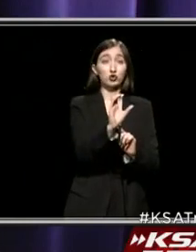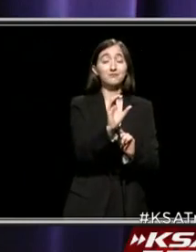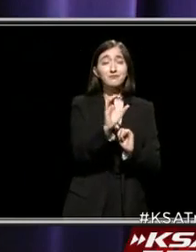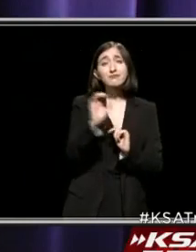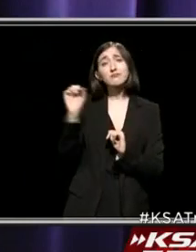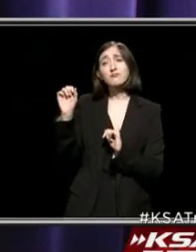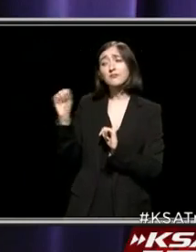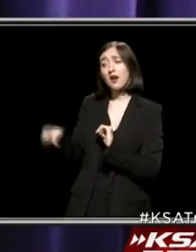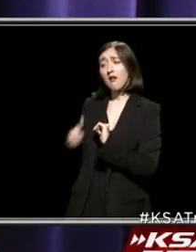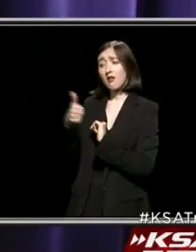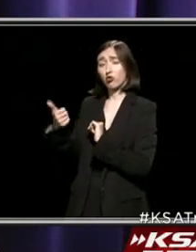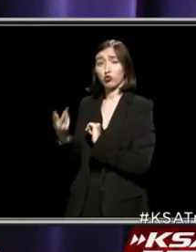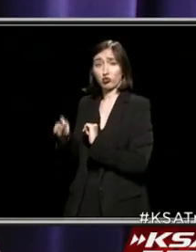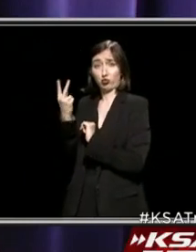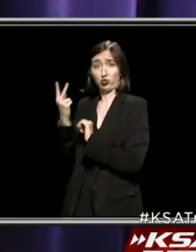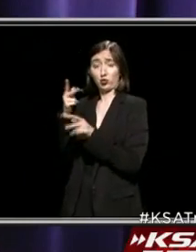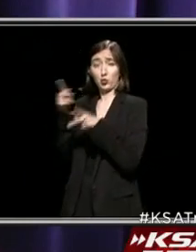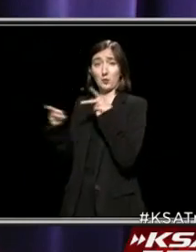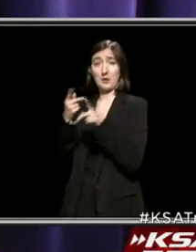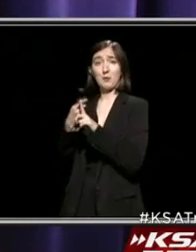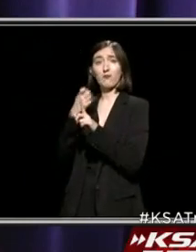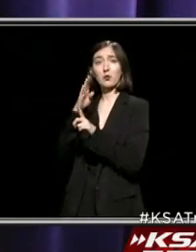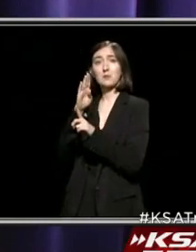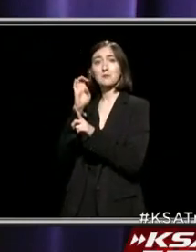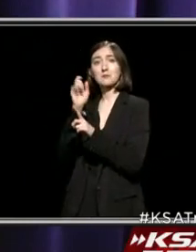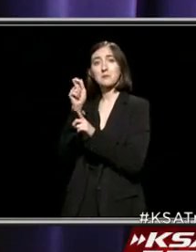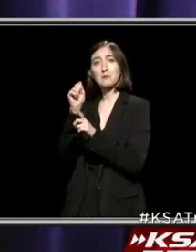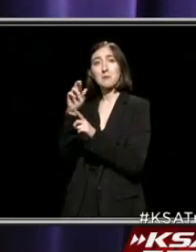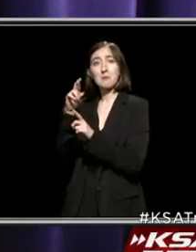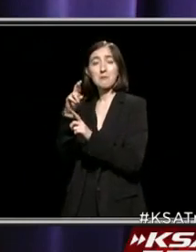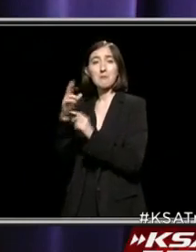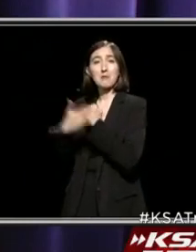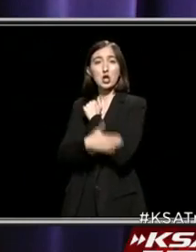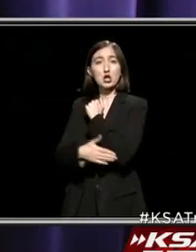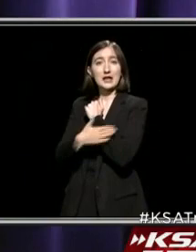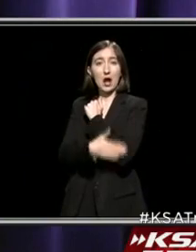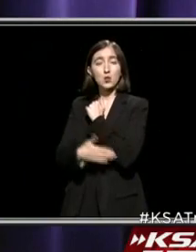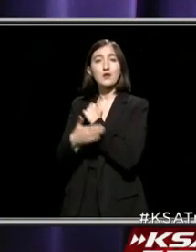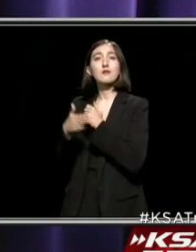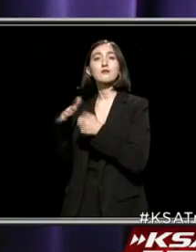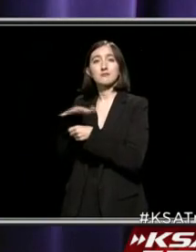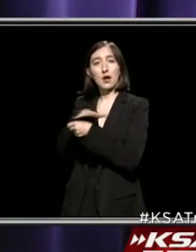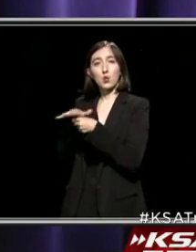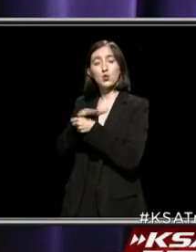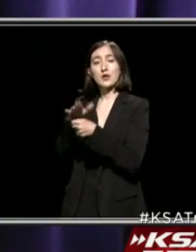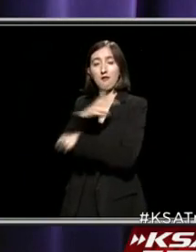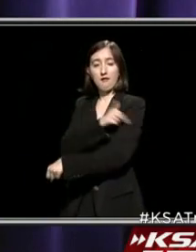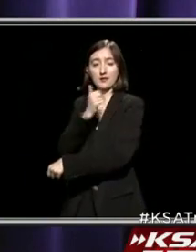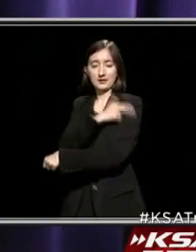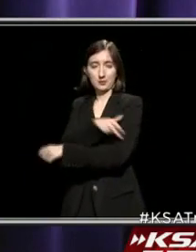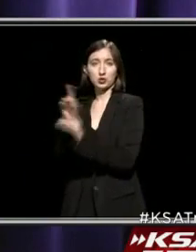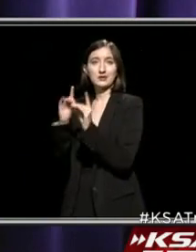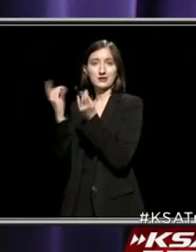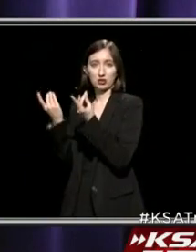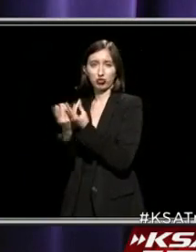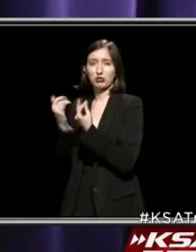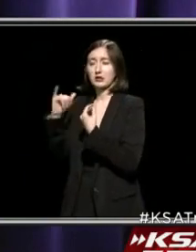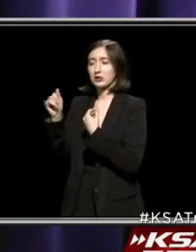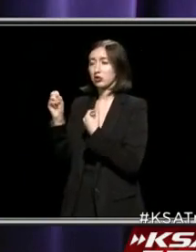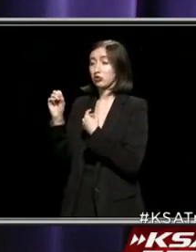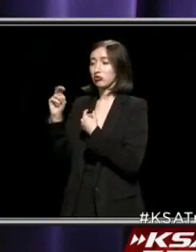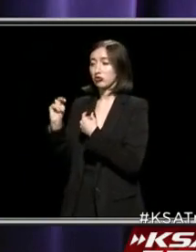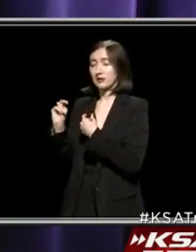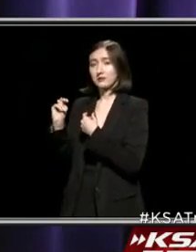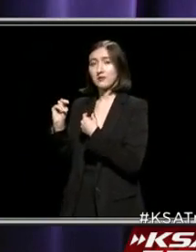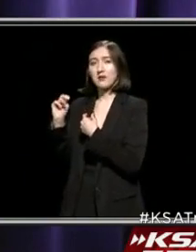Bexar County Hospital District doing business as University Hospital, Dr. Brian Alsip and Dr. Jason Motto. So we got a very good